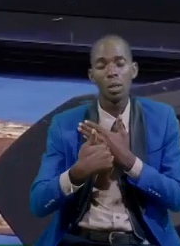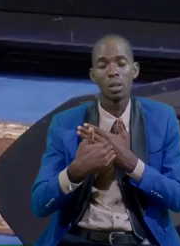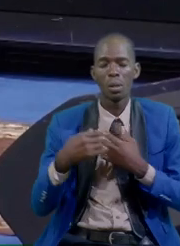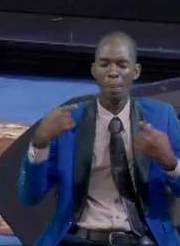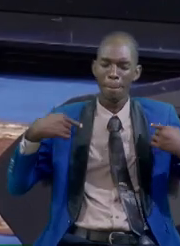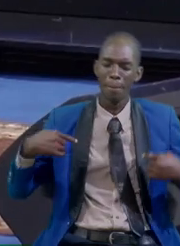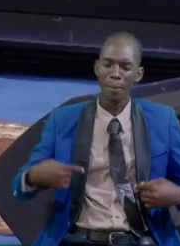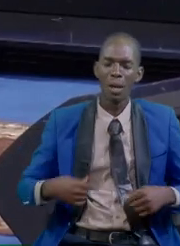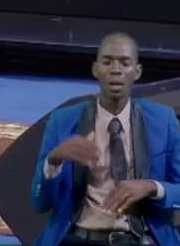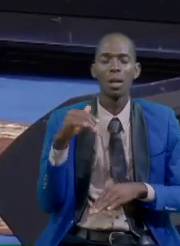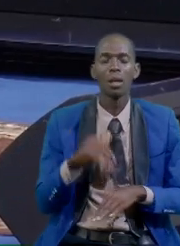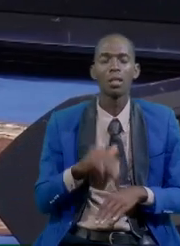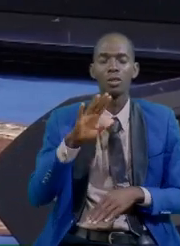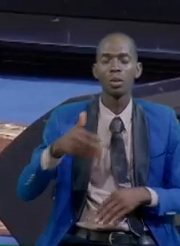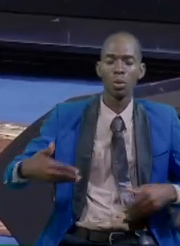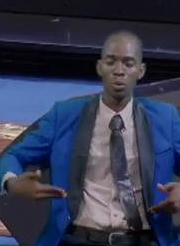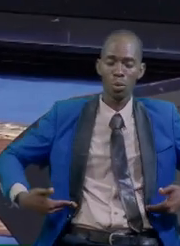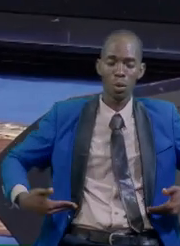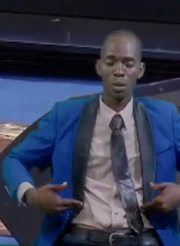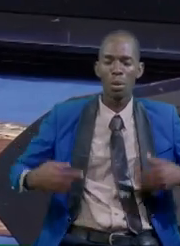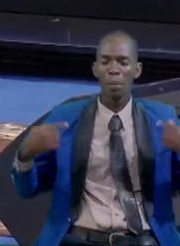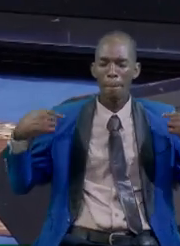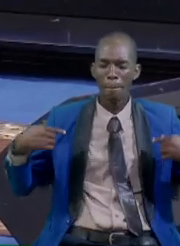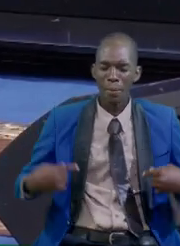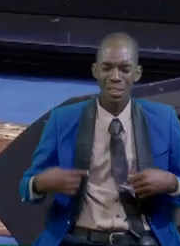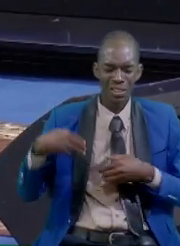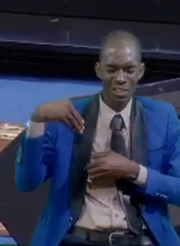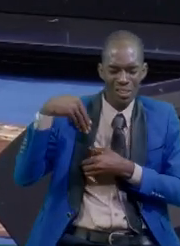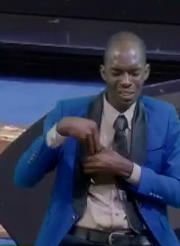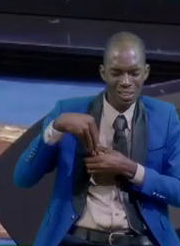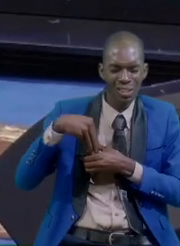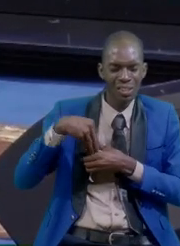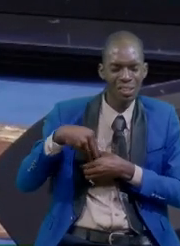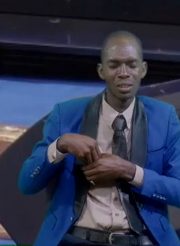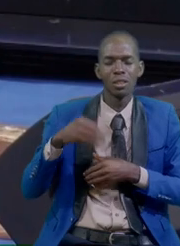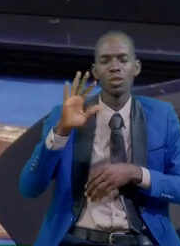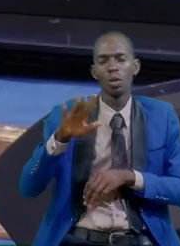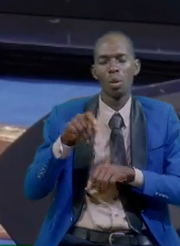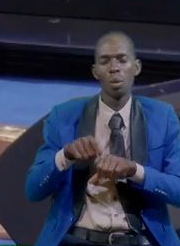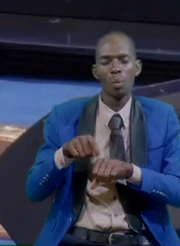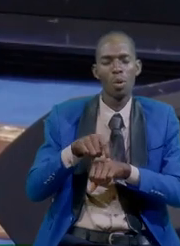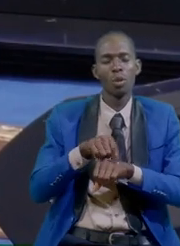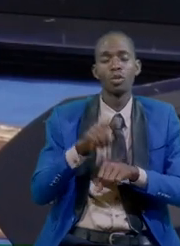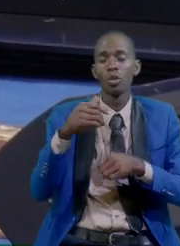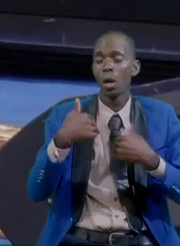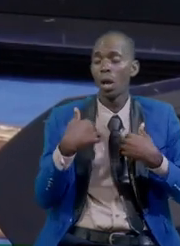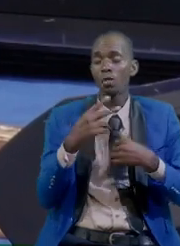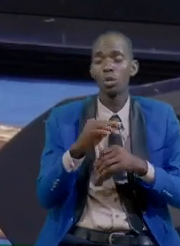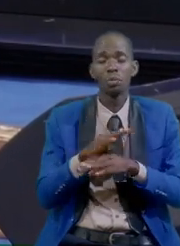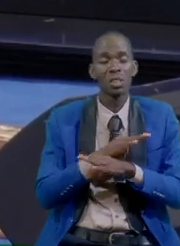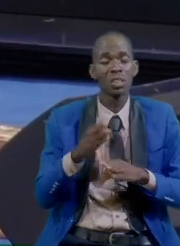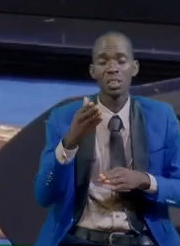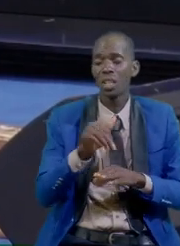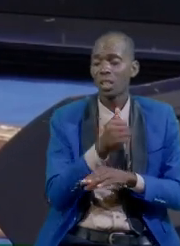pain at your waist, pain inside the bone. You have no business there